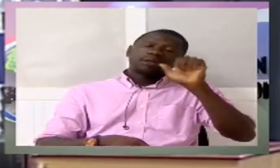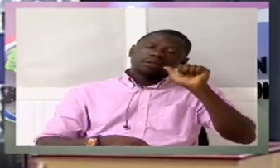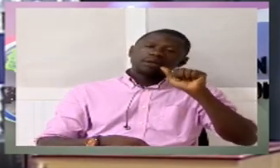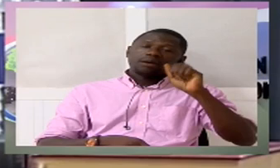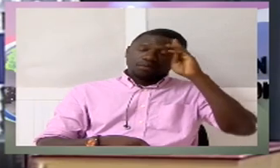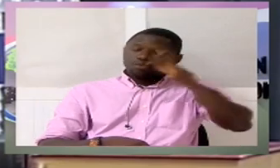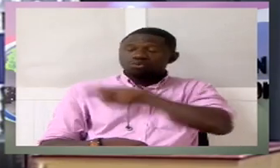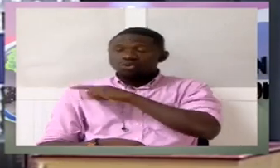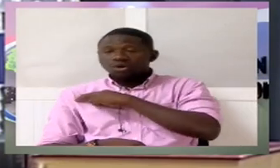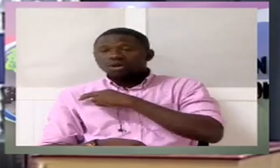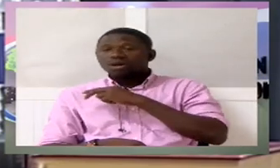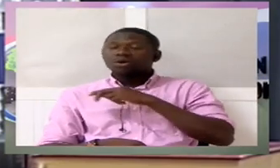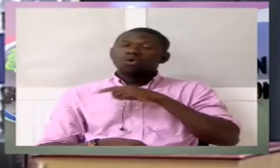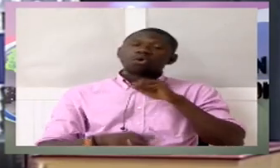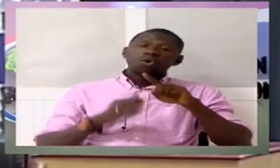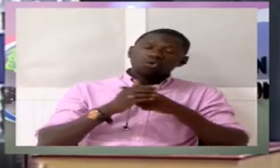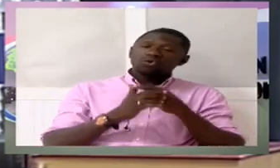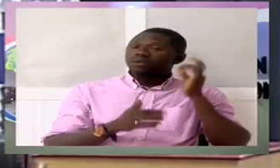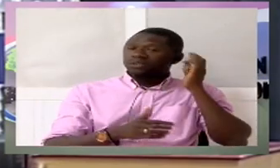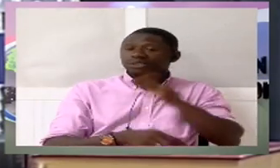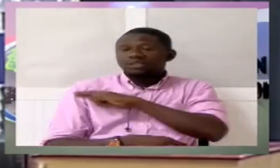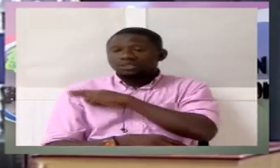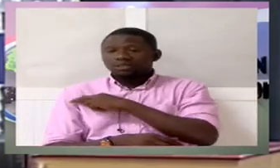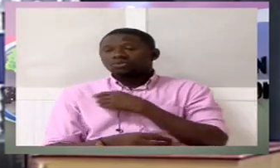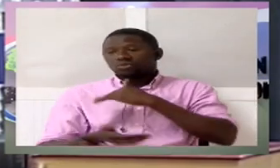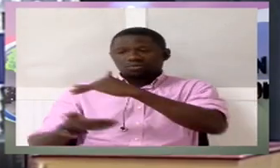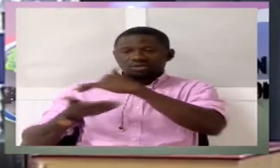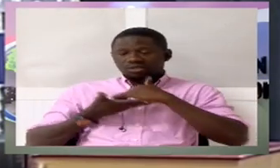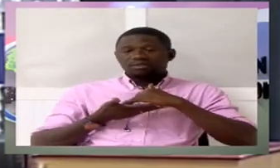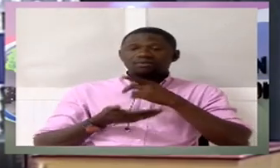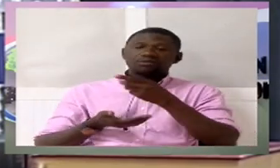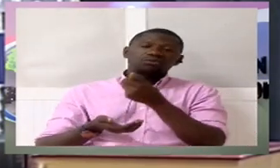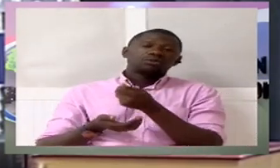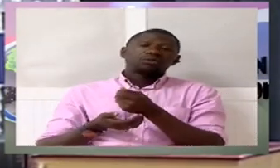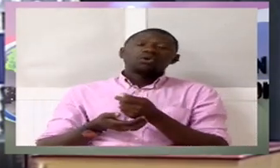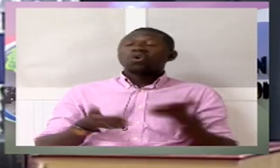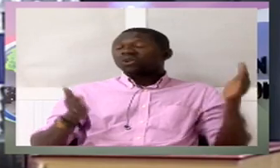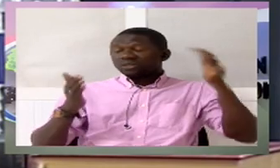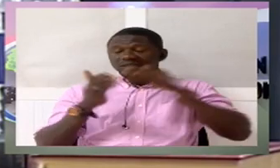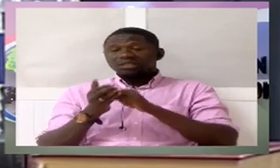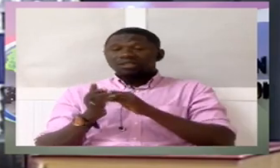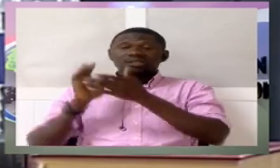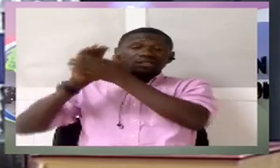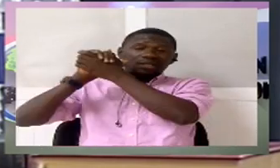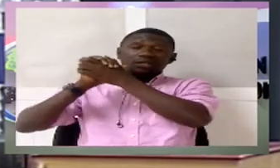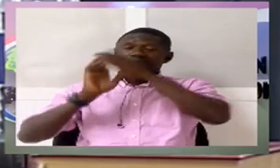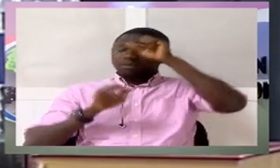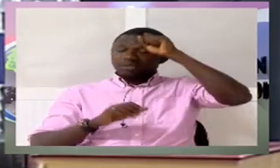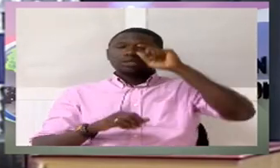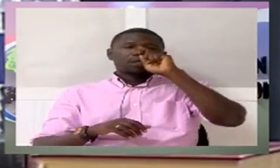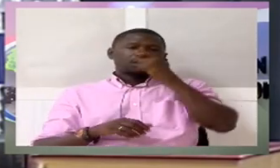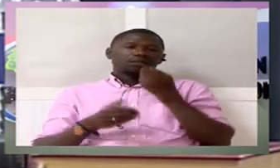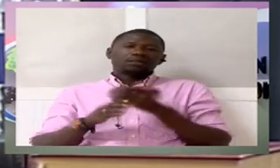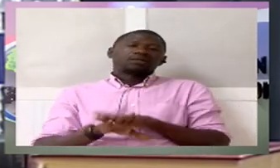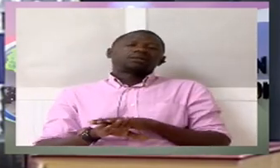sister and pick up this money until Gaddafi died. That was when that